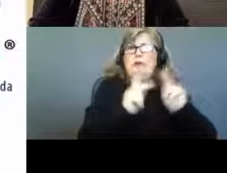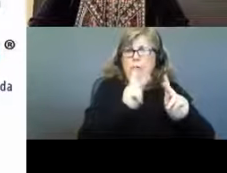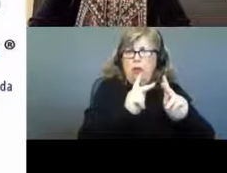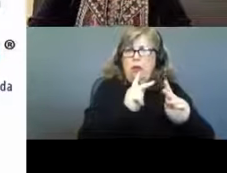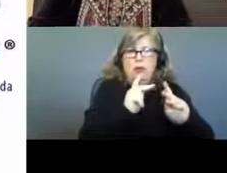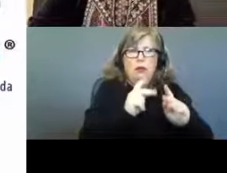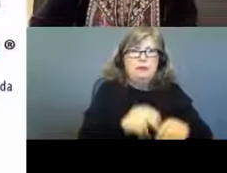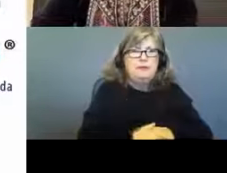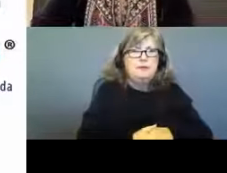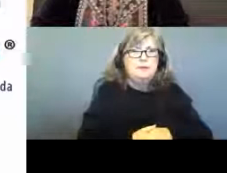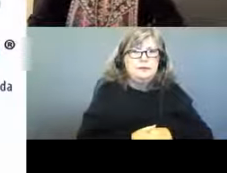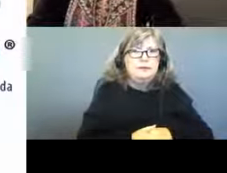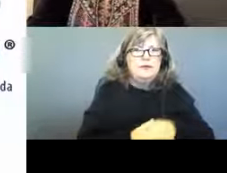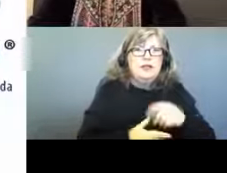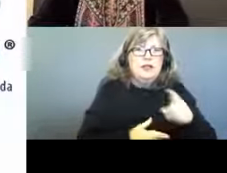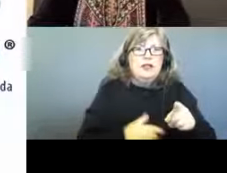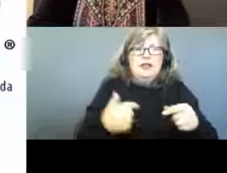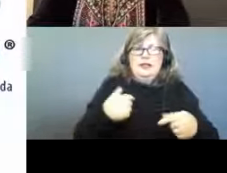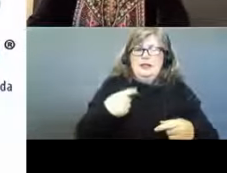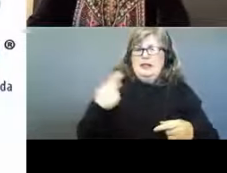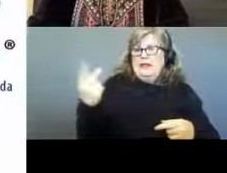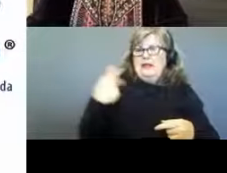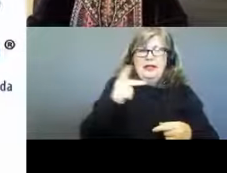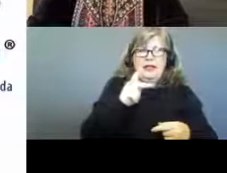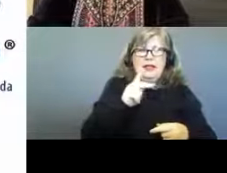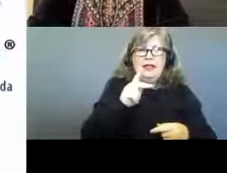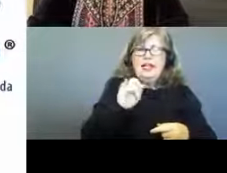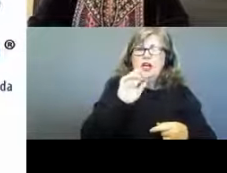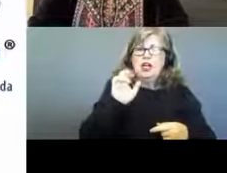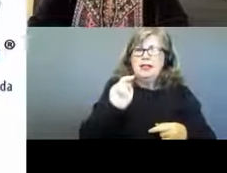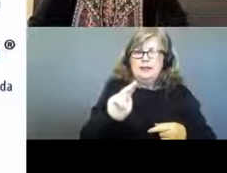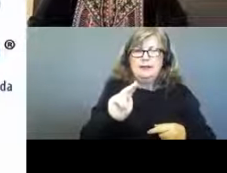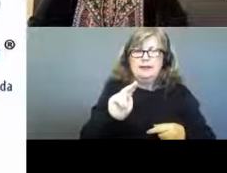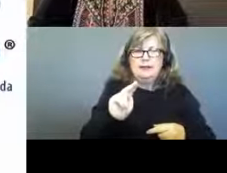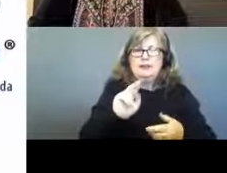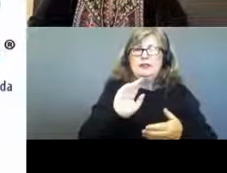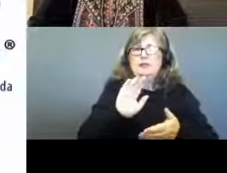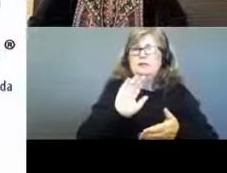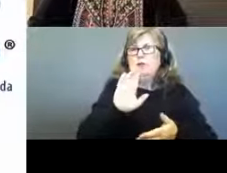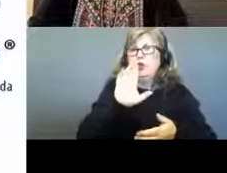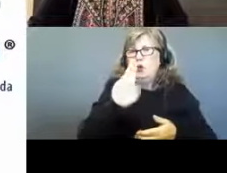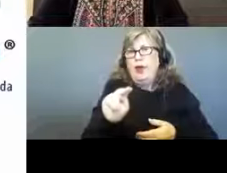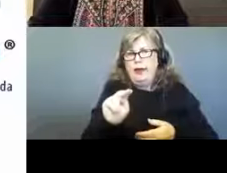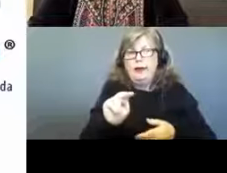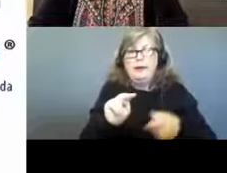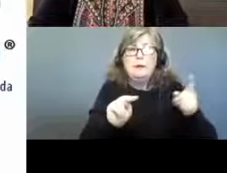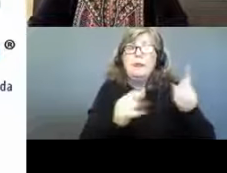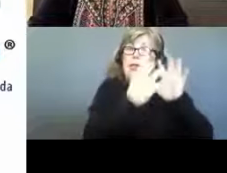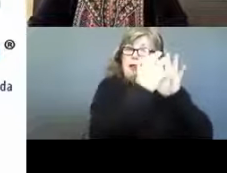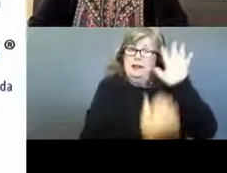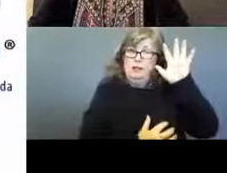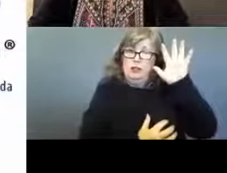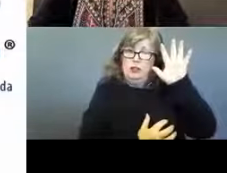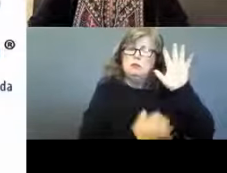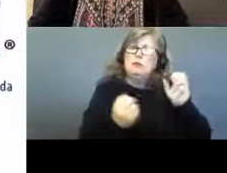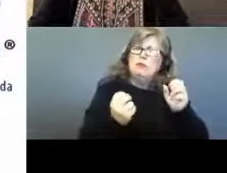So here's Kieran and I at the United Nations. I'd like to take a quick moment to tell you how a convention is an opportunity to make for a